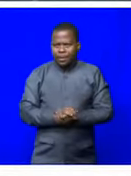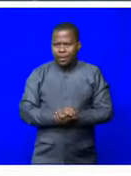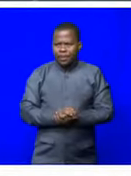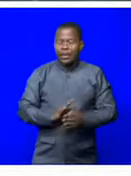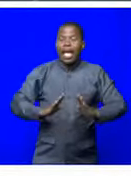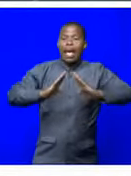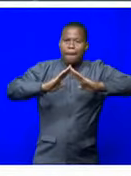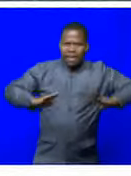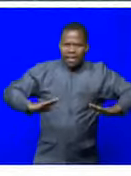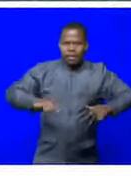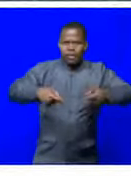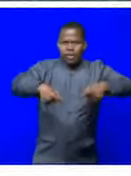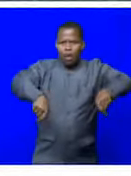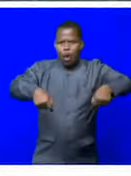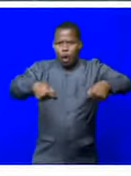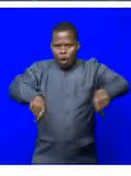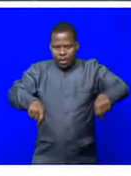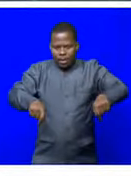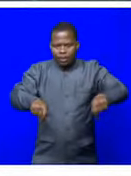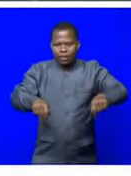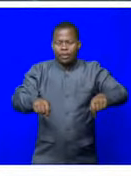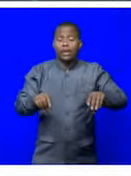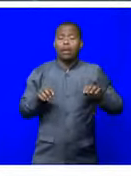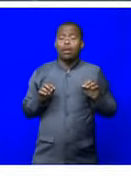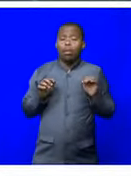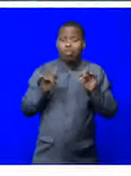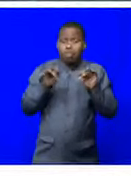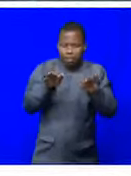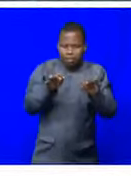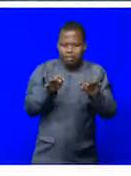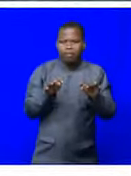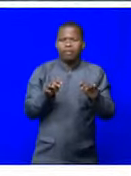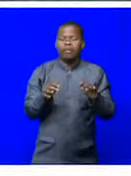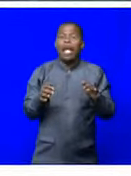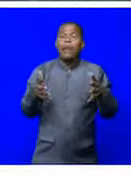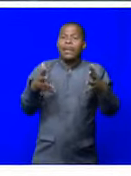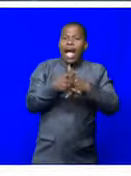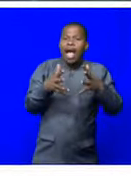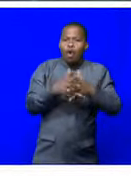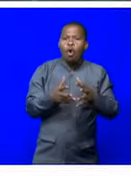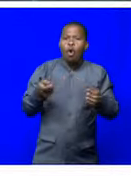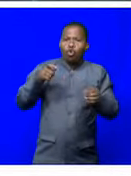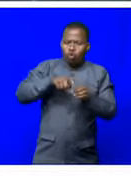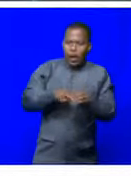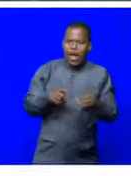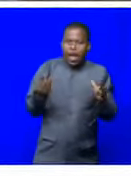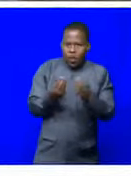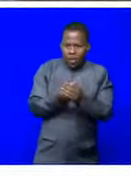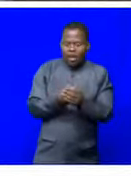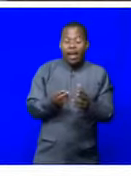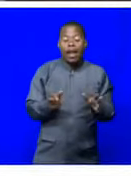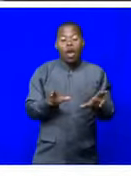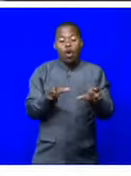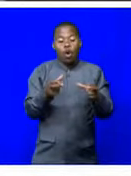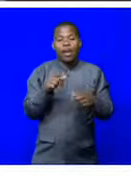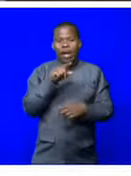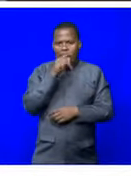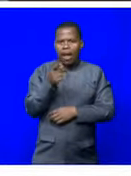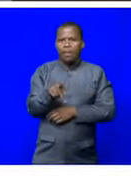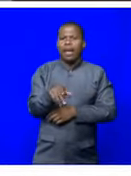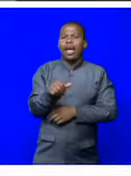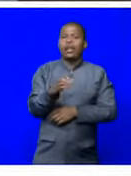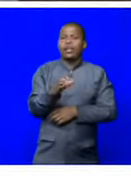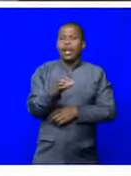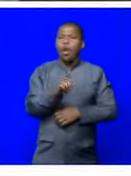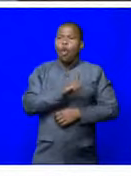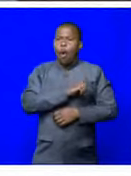temidlalo emasiko nensha belivele phambi kwelikomiti lelibuke kusebenta kwetimali tembuso PAC ngalesihlanu lapho